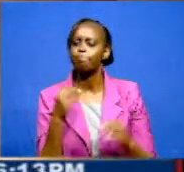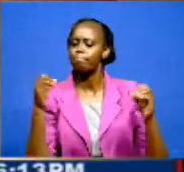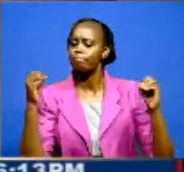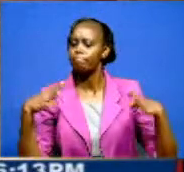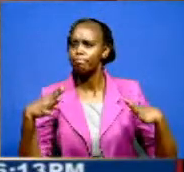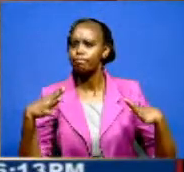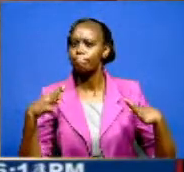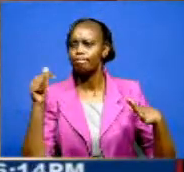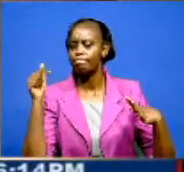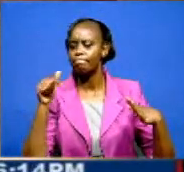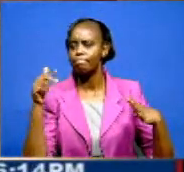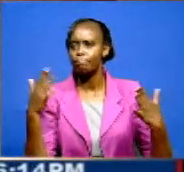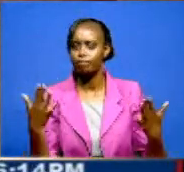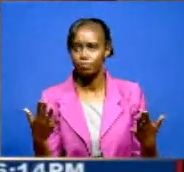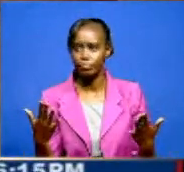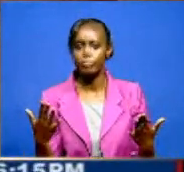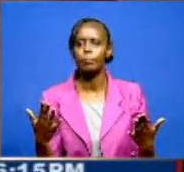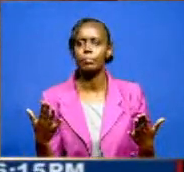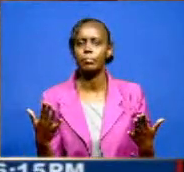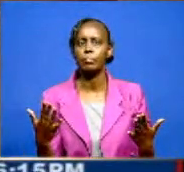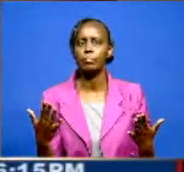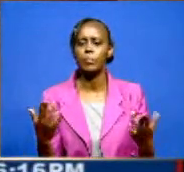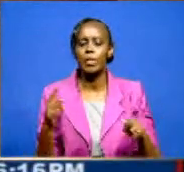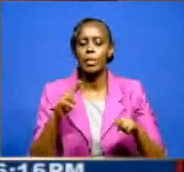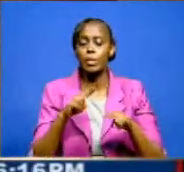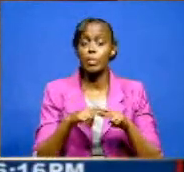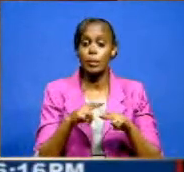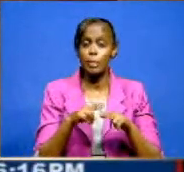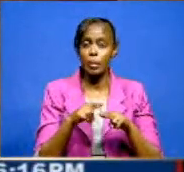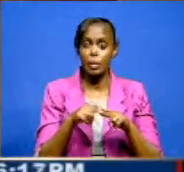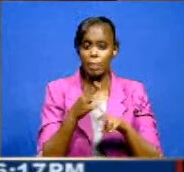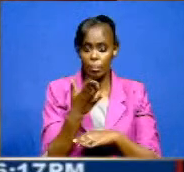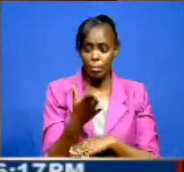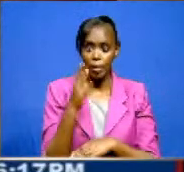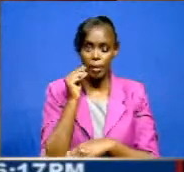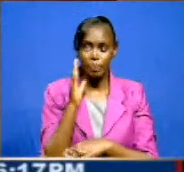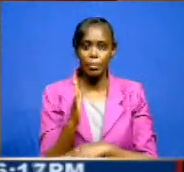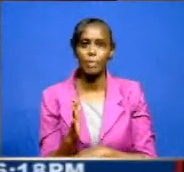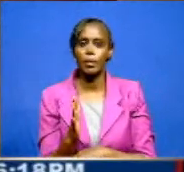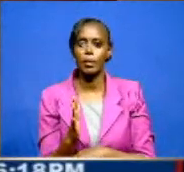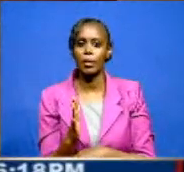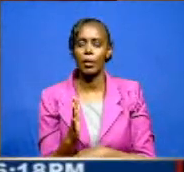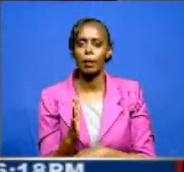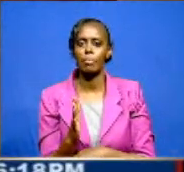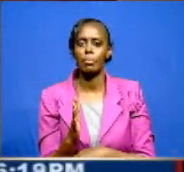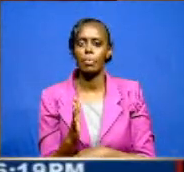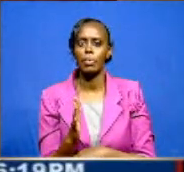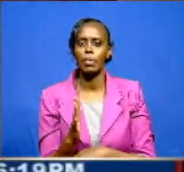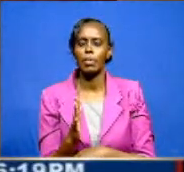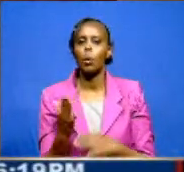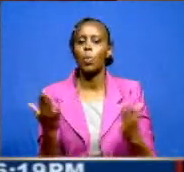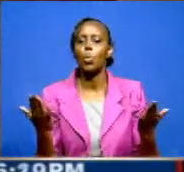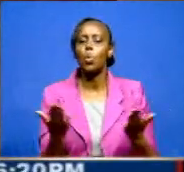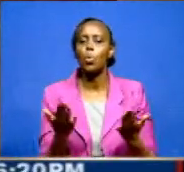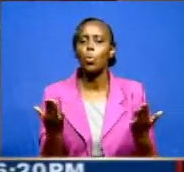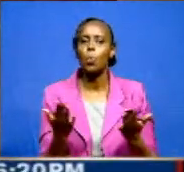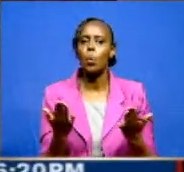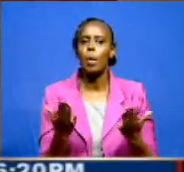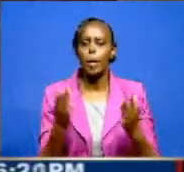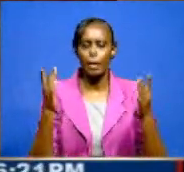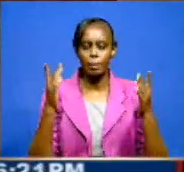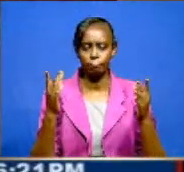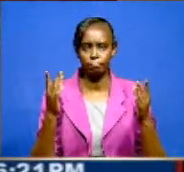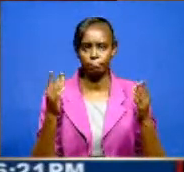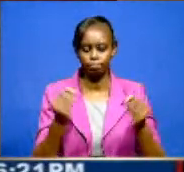clarification from where you sit, Mr. Speaker, the direction on where you have directed